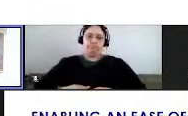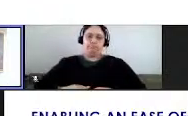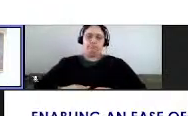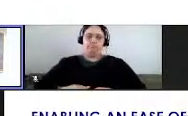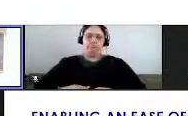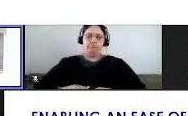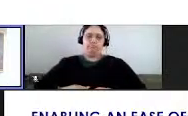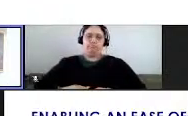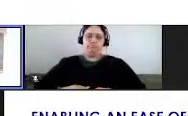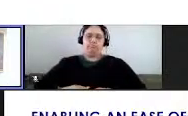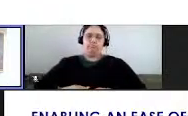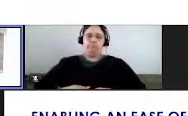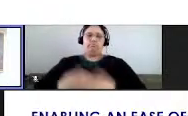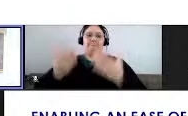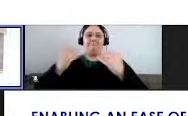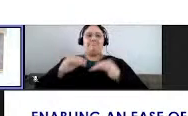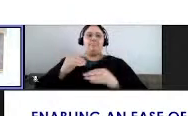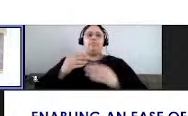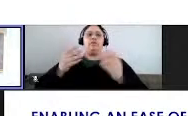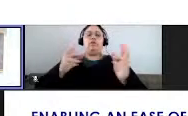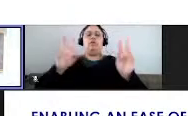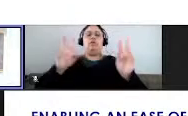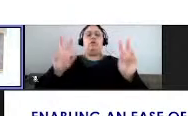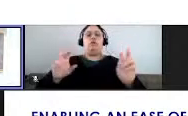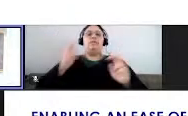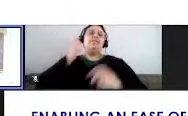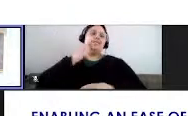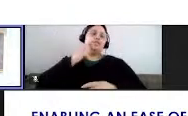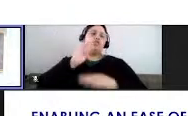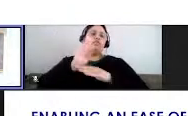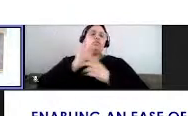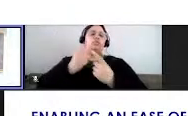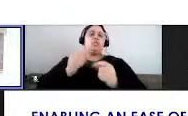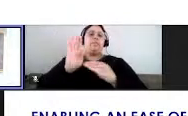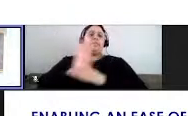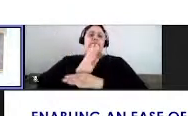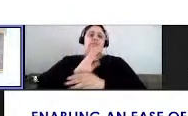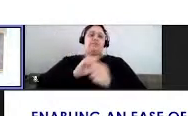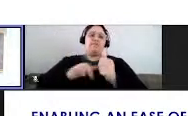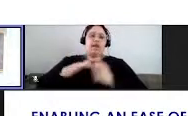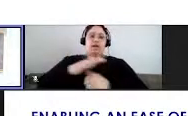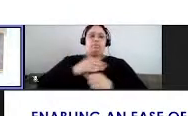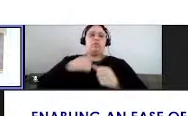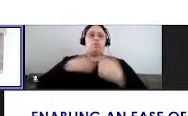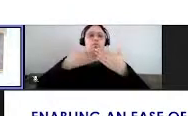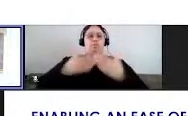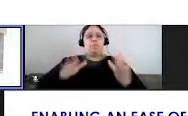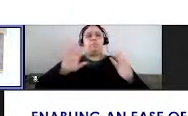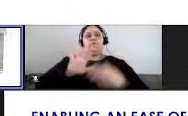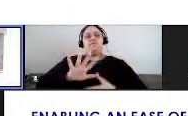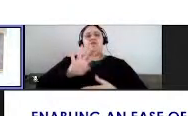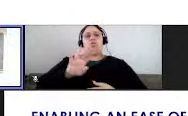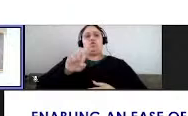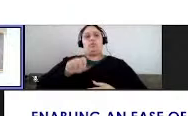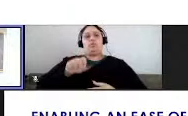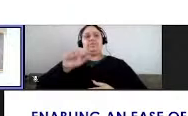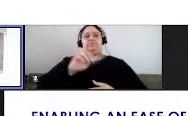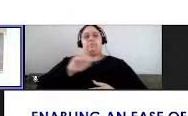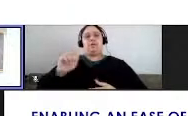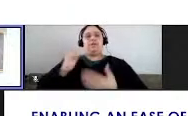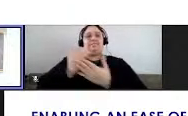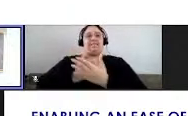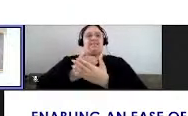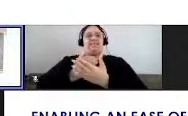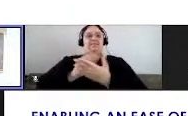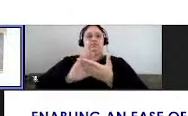With regard to our ease of doing business environment, we've actually managed to unlock 540.6 million rand savings